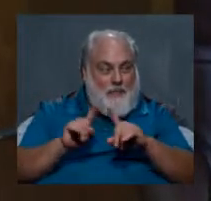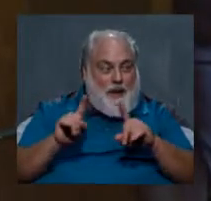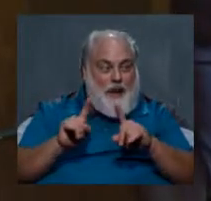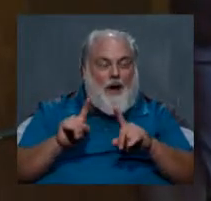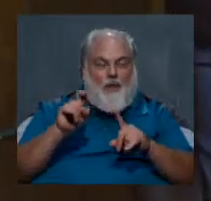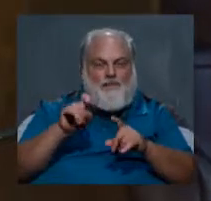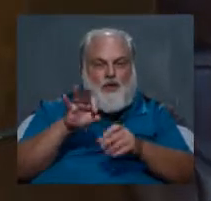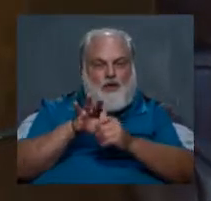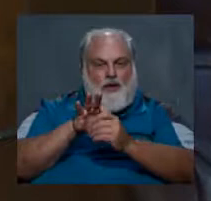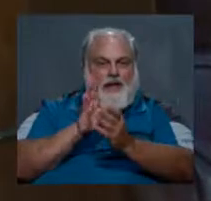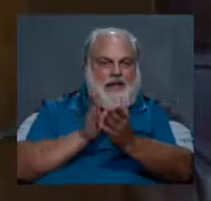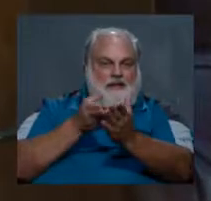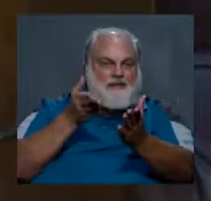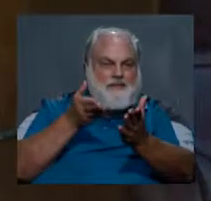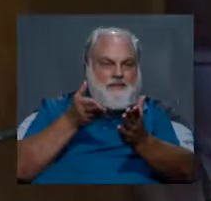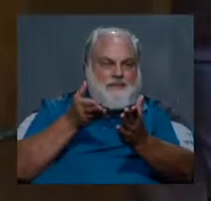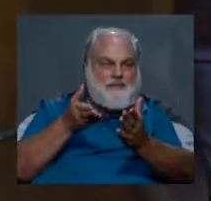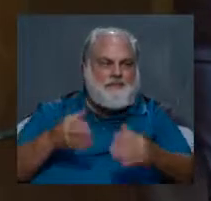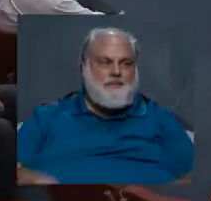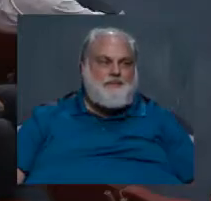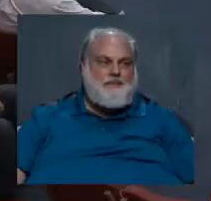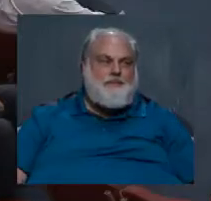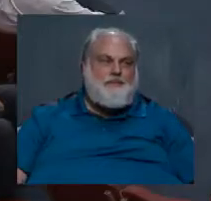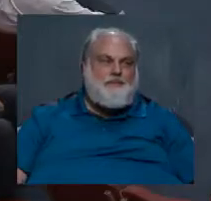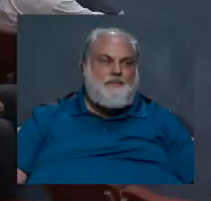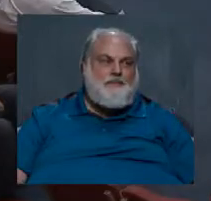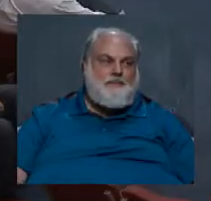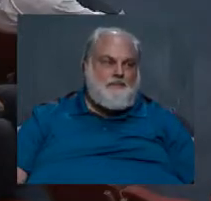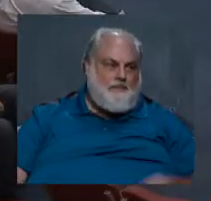will have to vote against this.